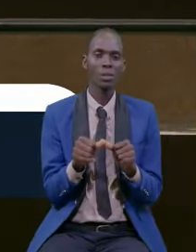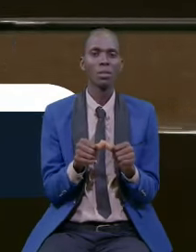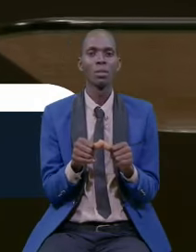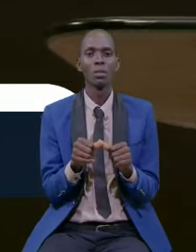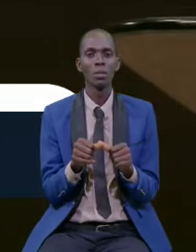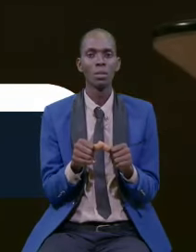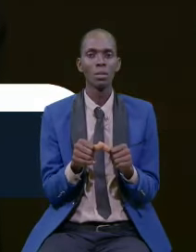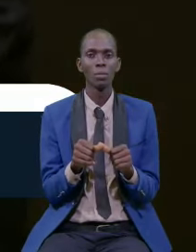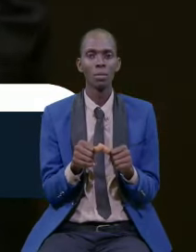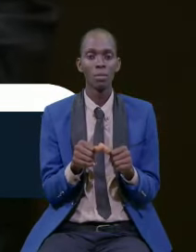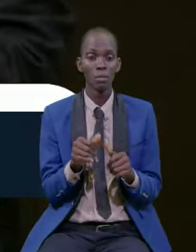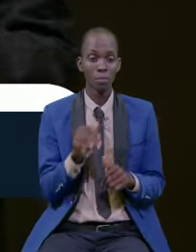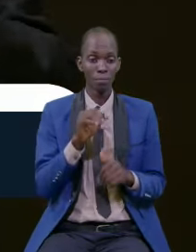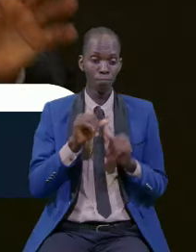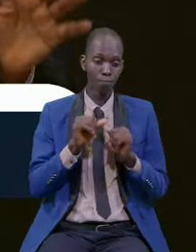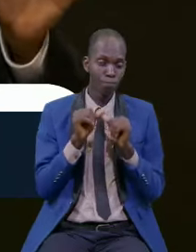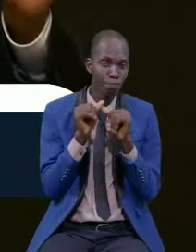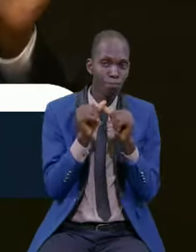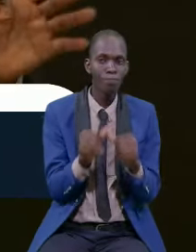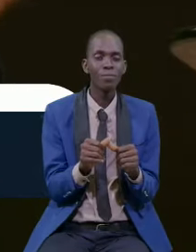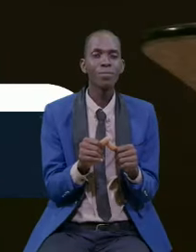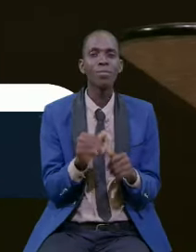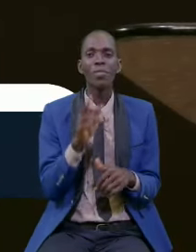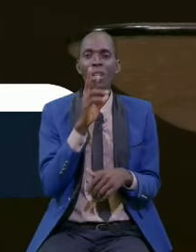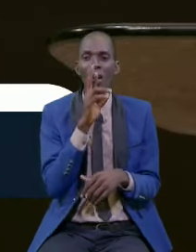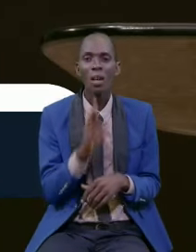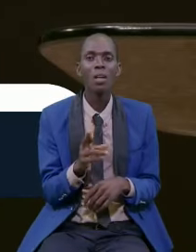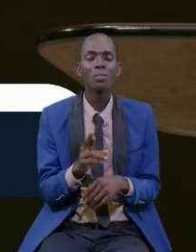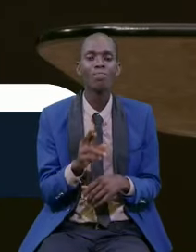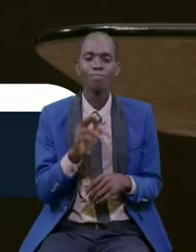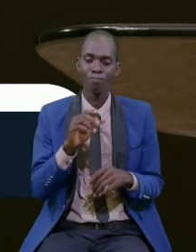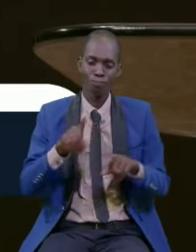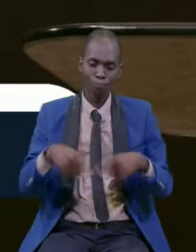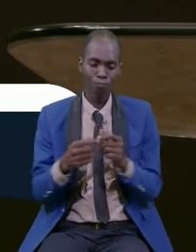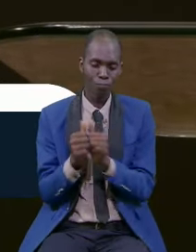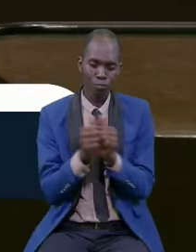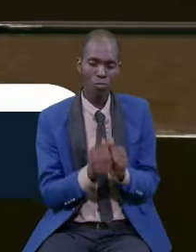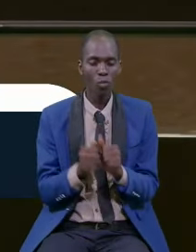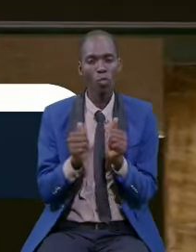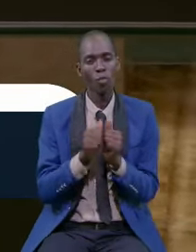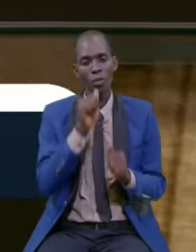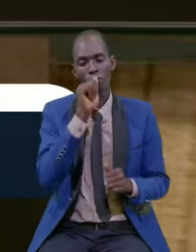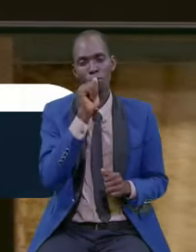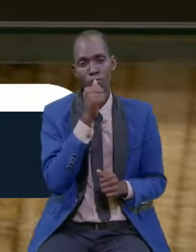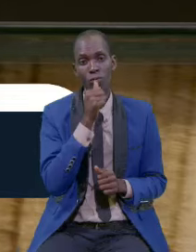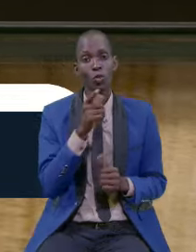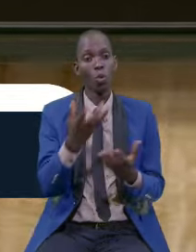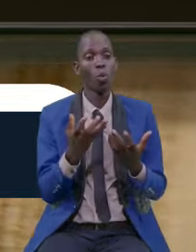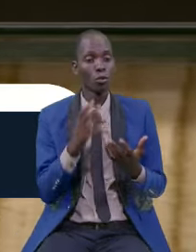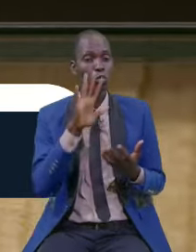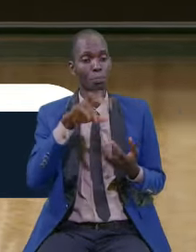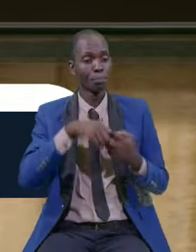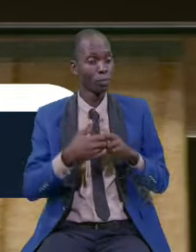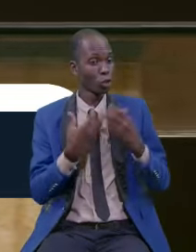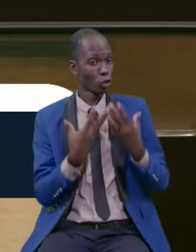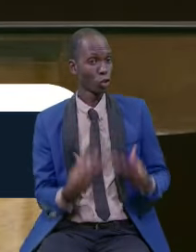that. Endurance goes along with patience. You want a problem solved. You